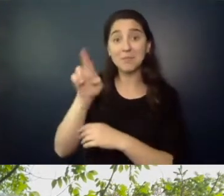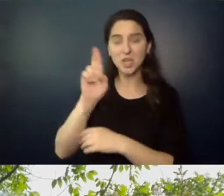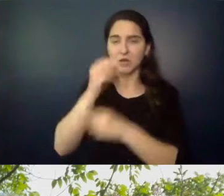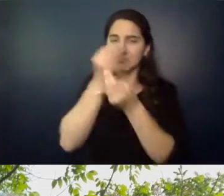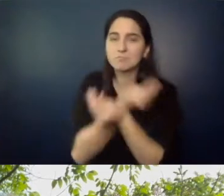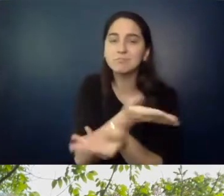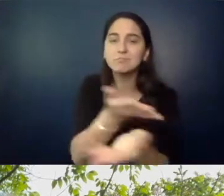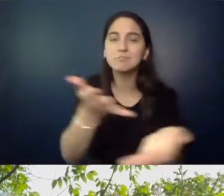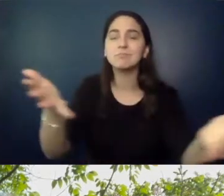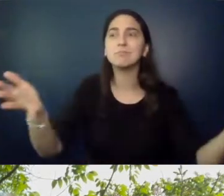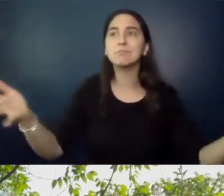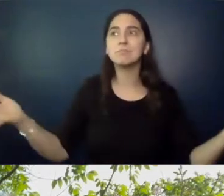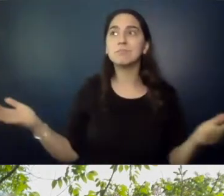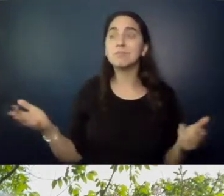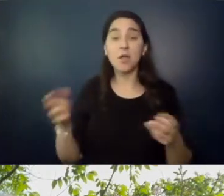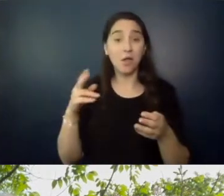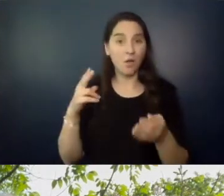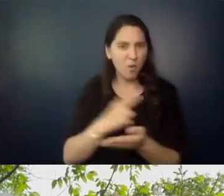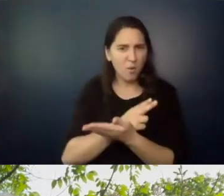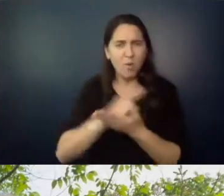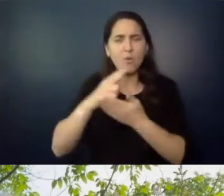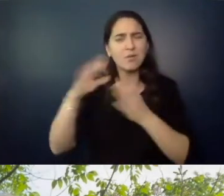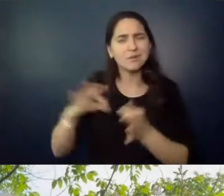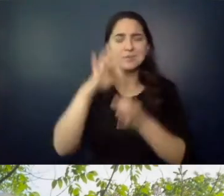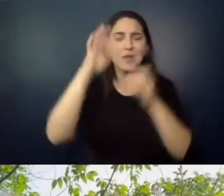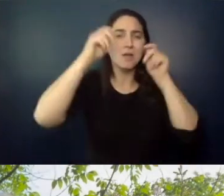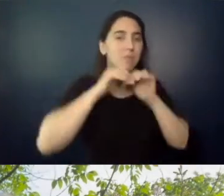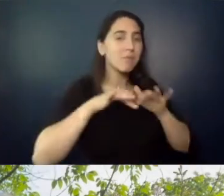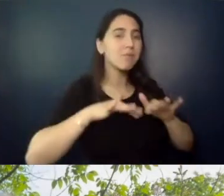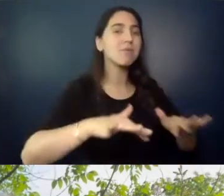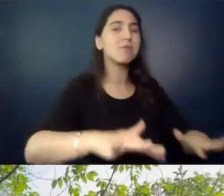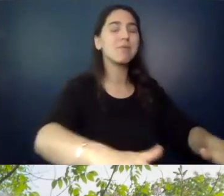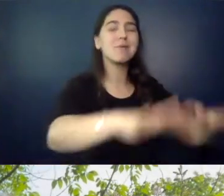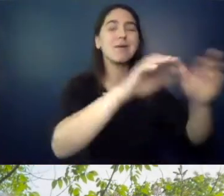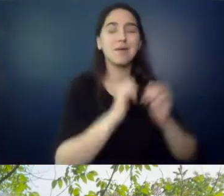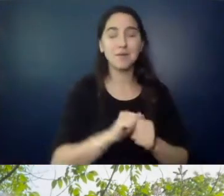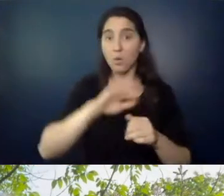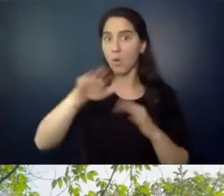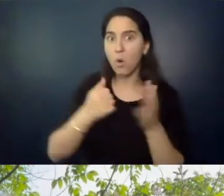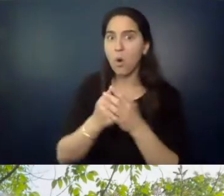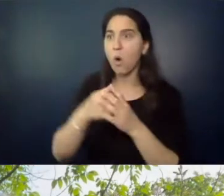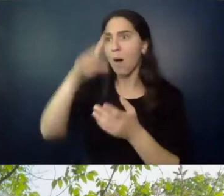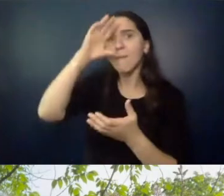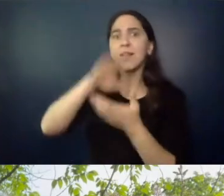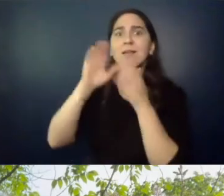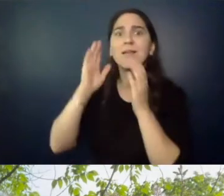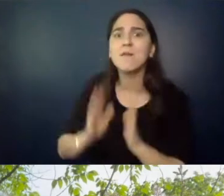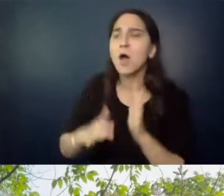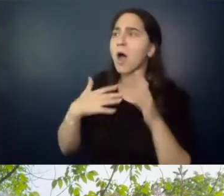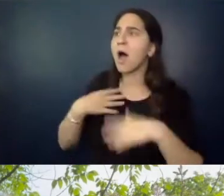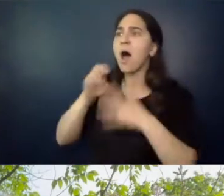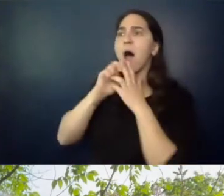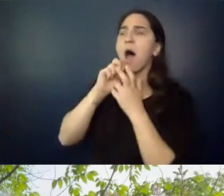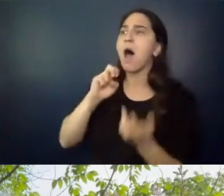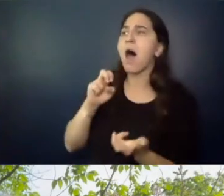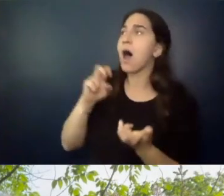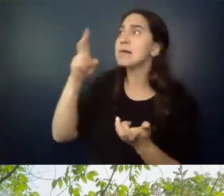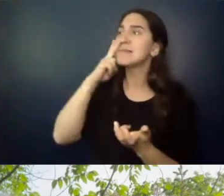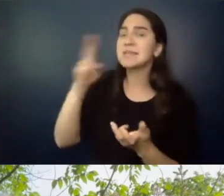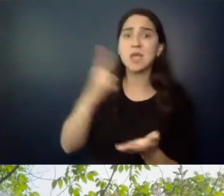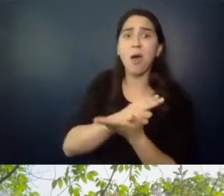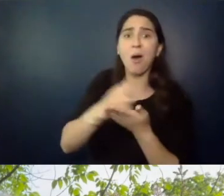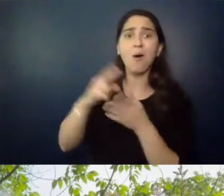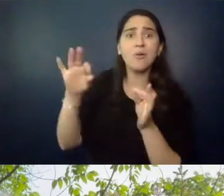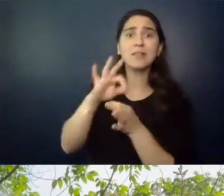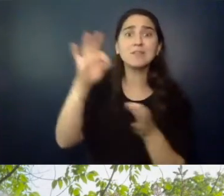While Peter was still speaking these words, the Holy Spirit came on all who heard the message. The circumcised believers who had come with Peter were astonished that